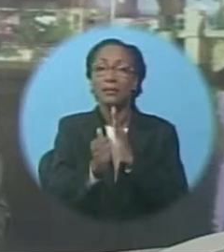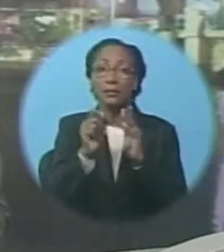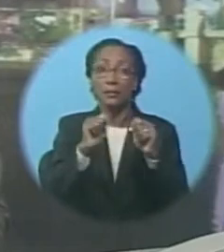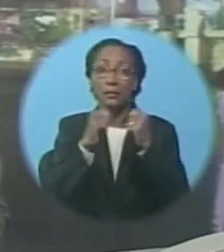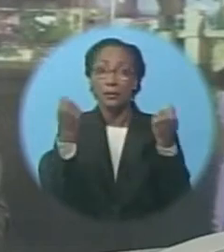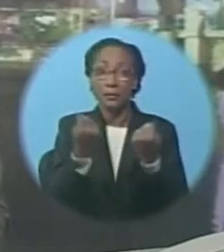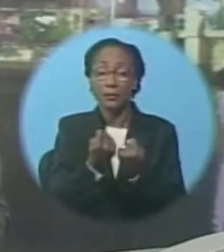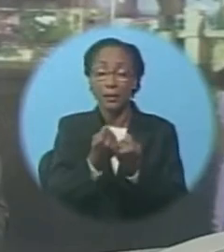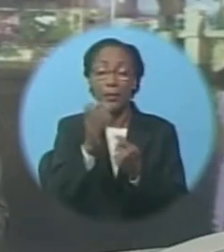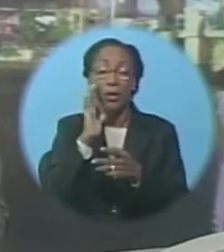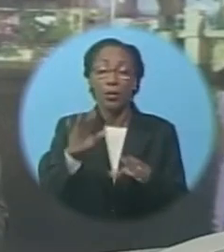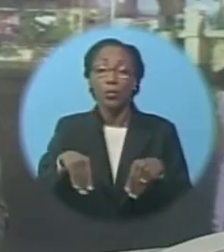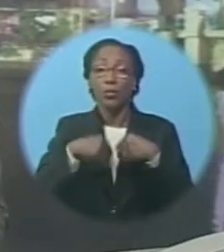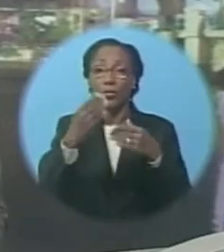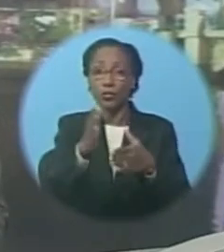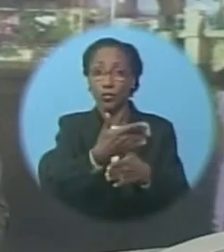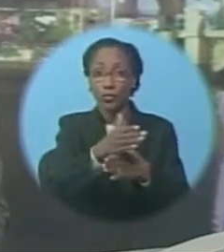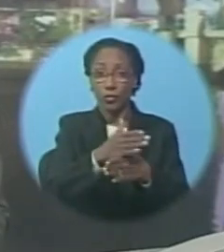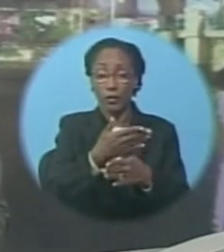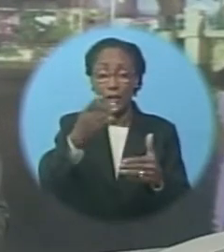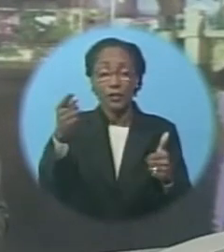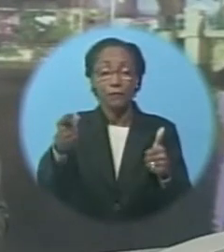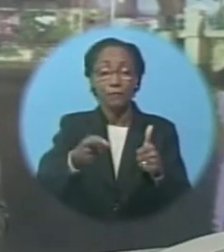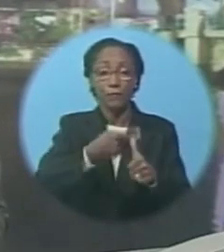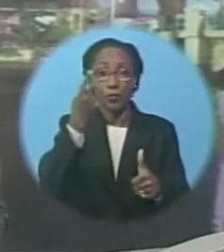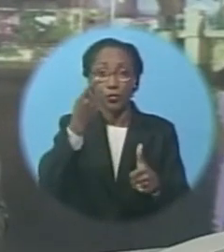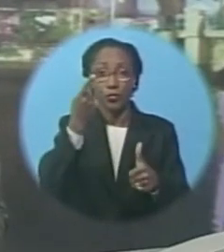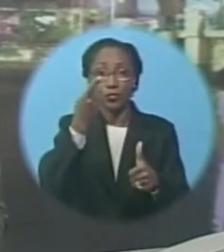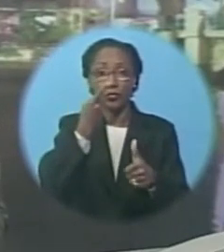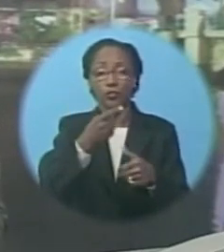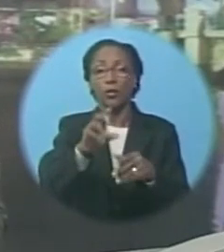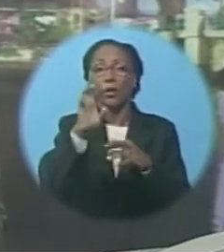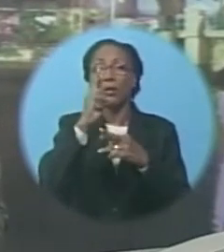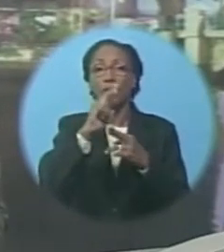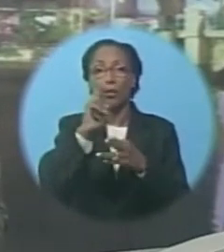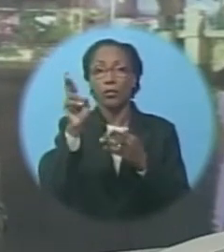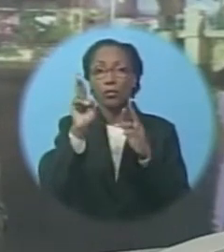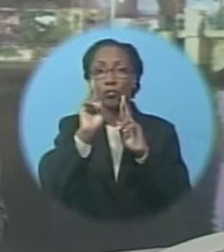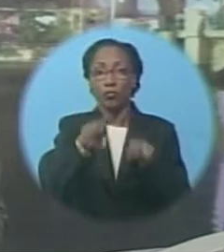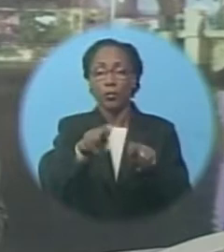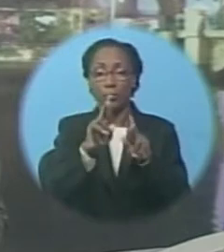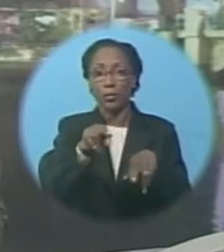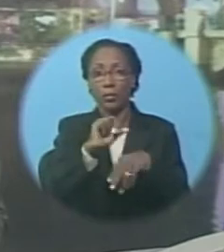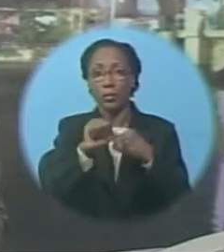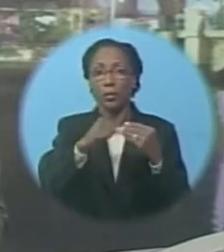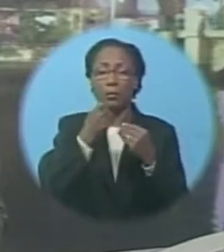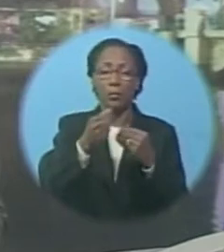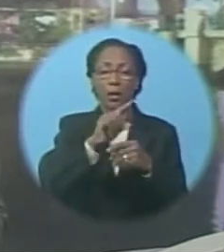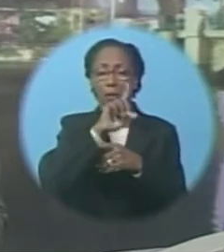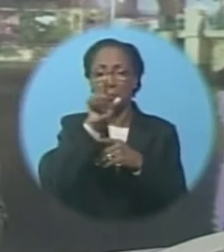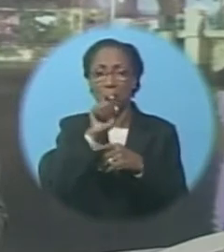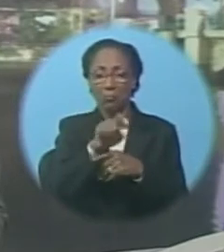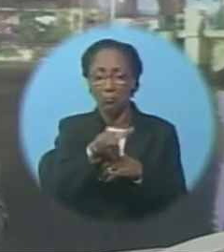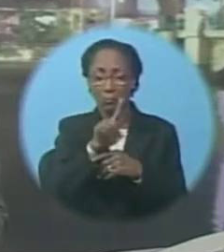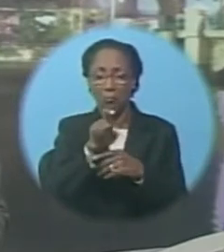its solutions and recommendations. He says the situation is receiving the highest possible